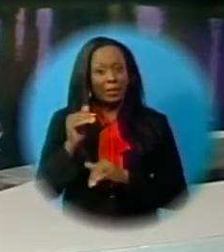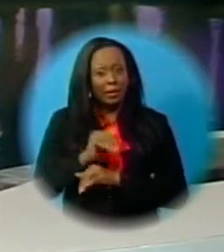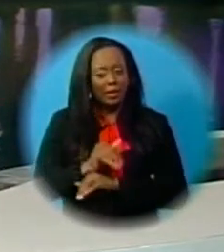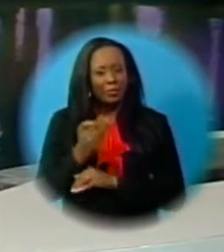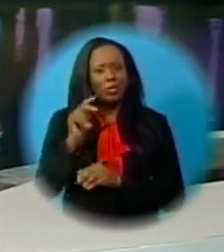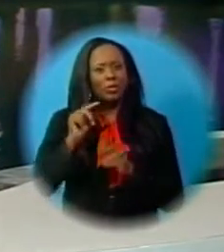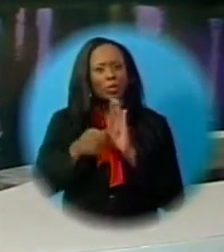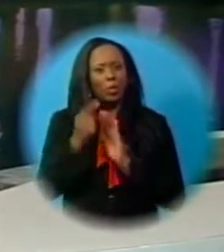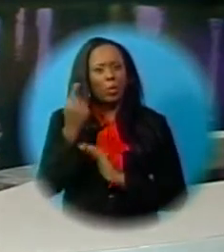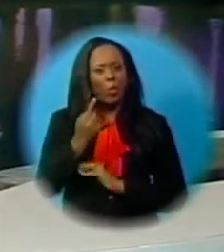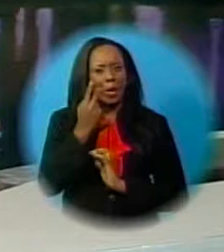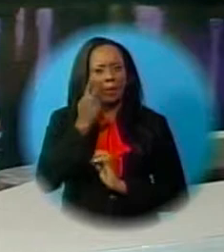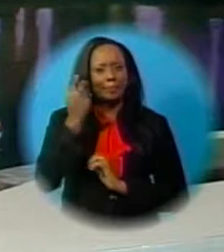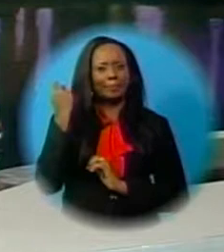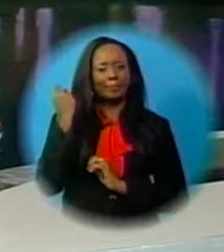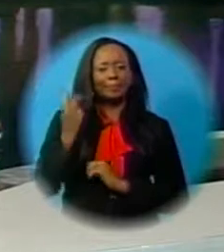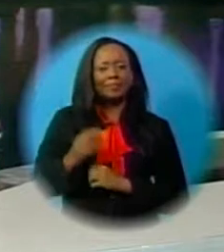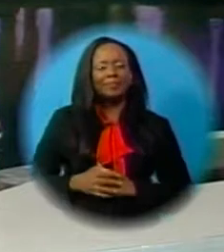qualifier.